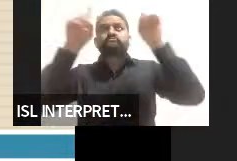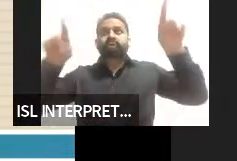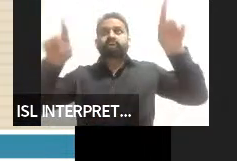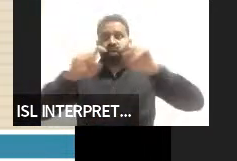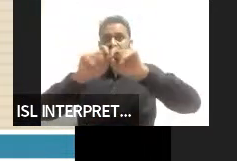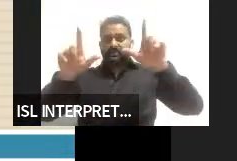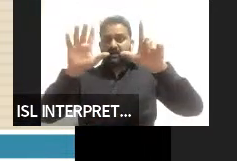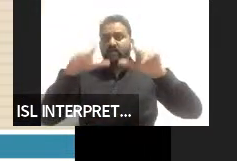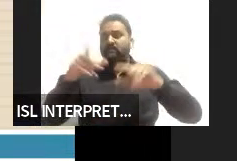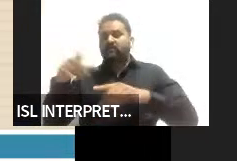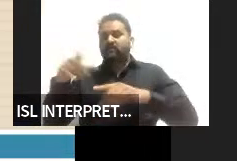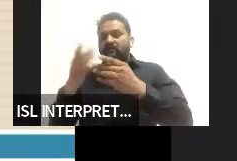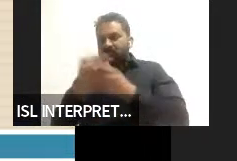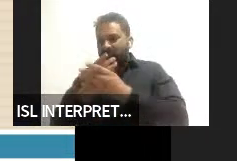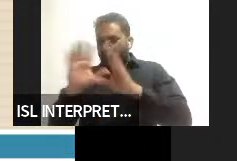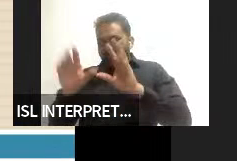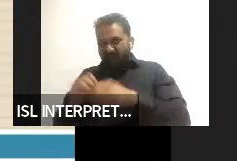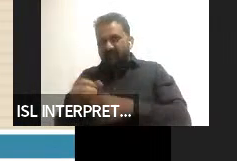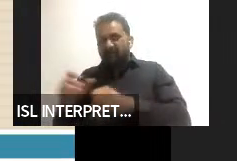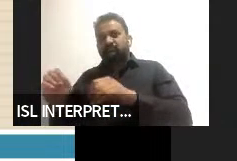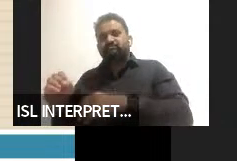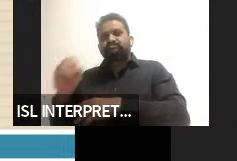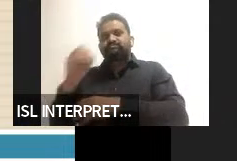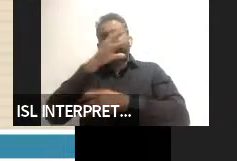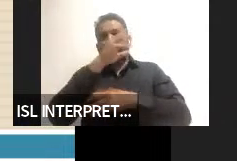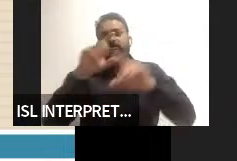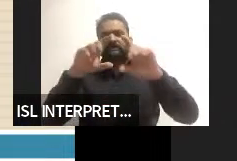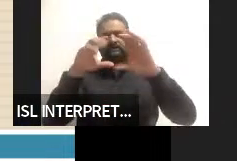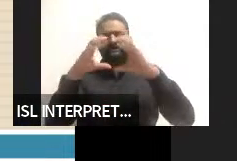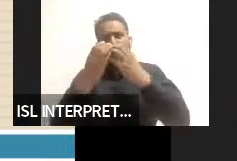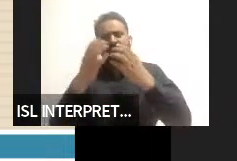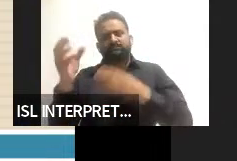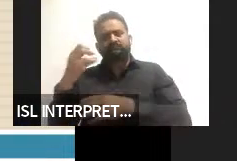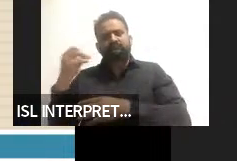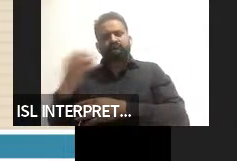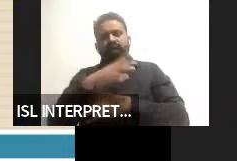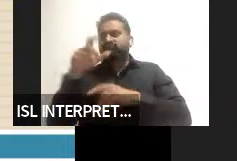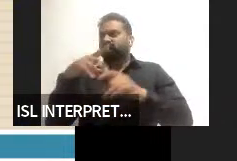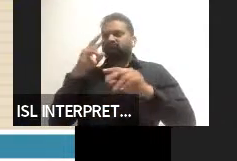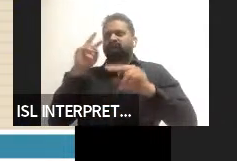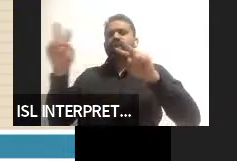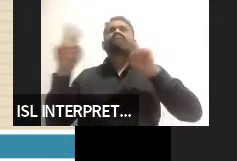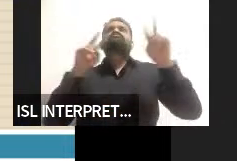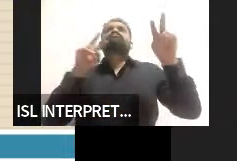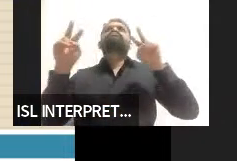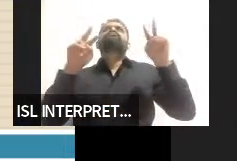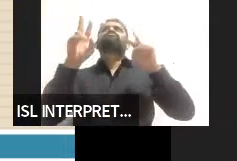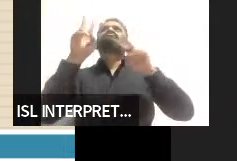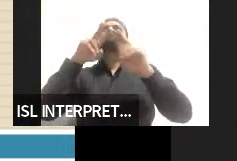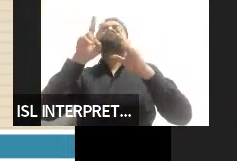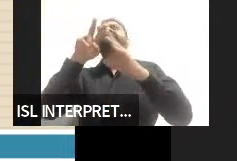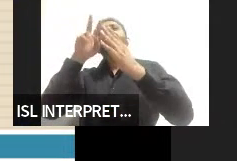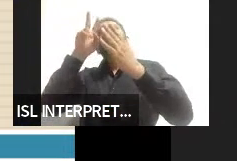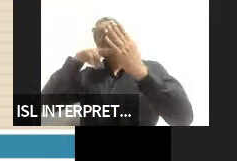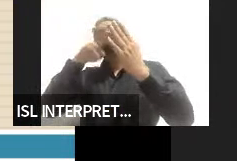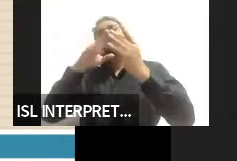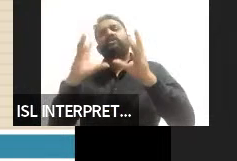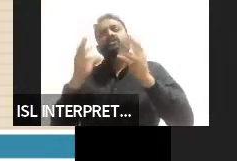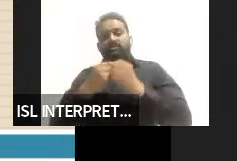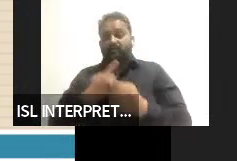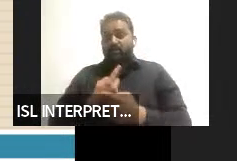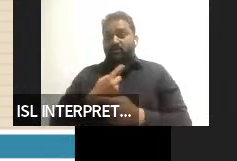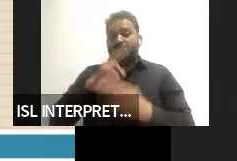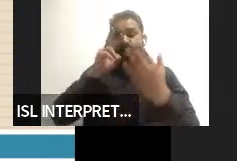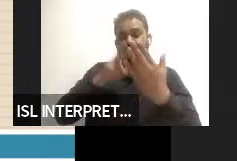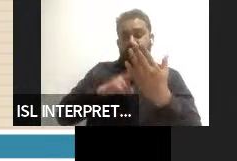should project your memoranda in the class or on the screen, and everybody should read it together. If you do it alone, you